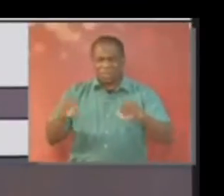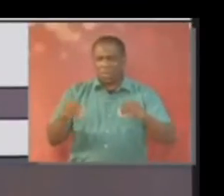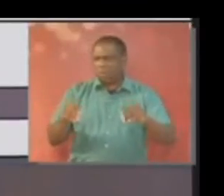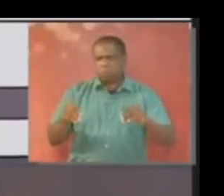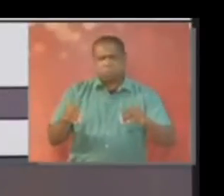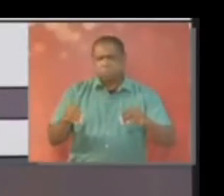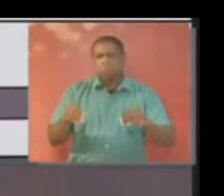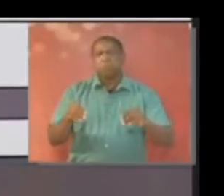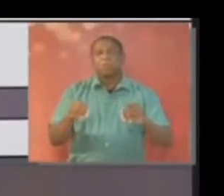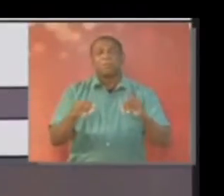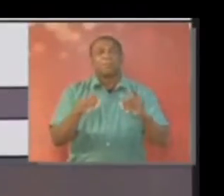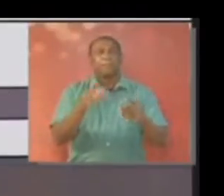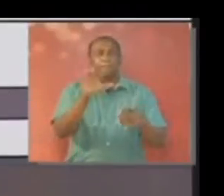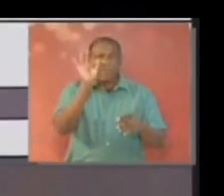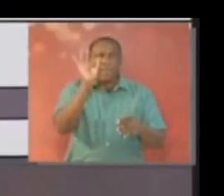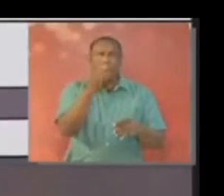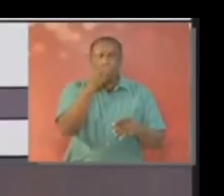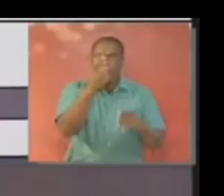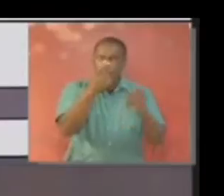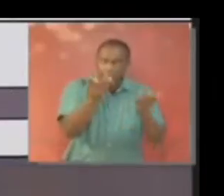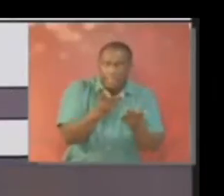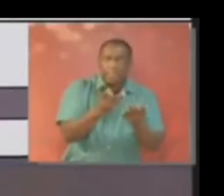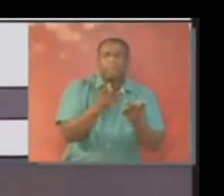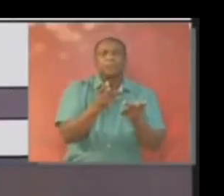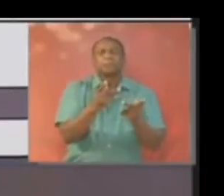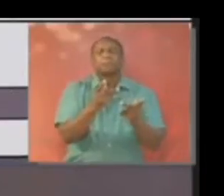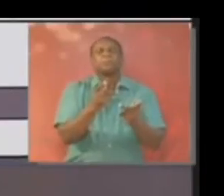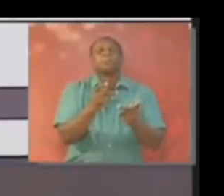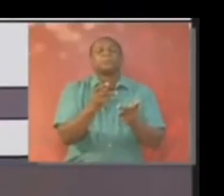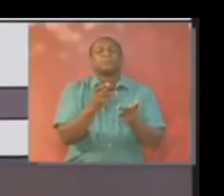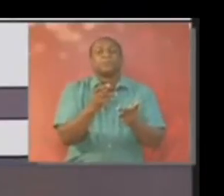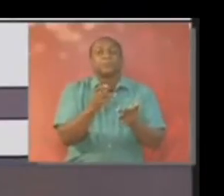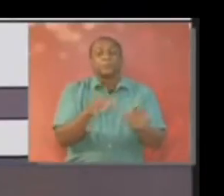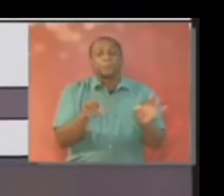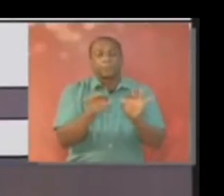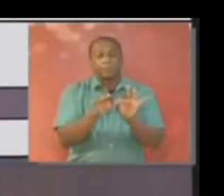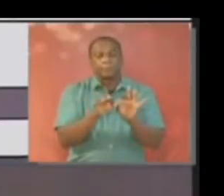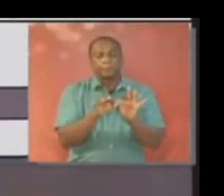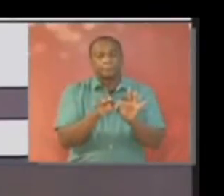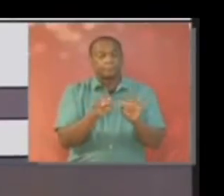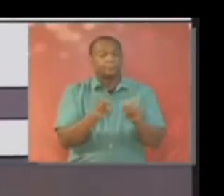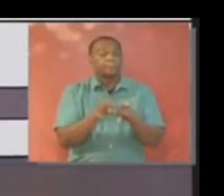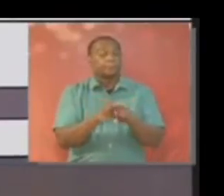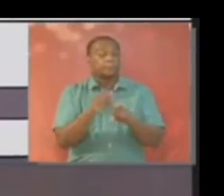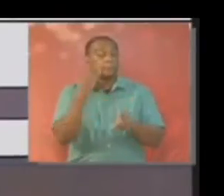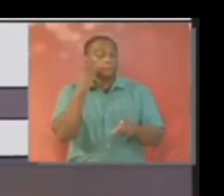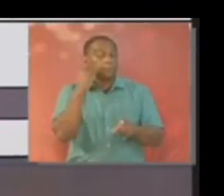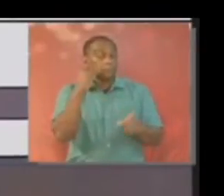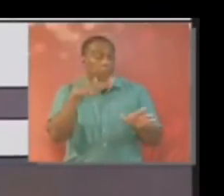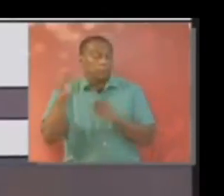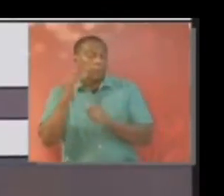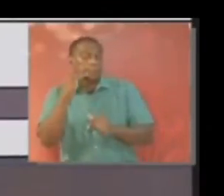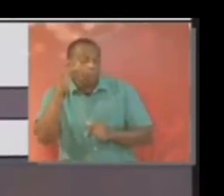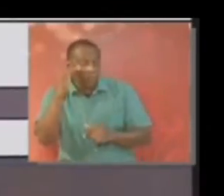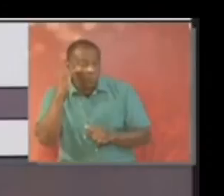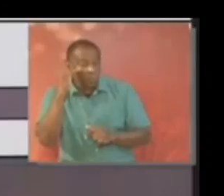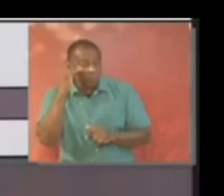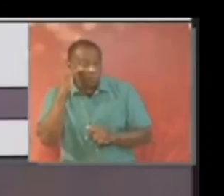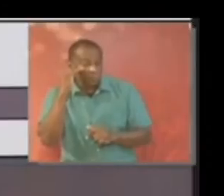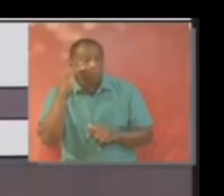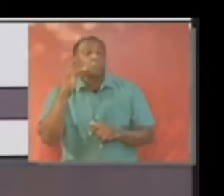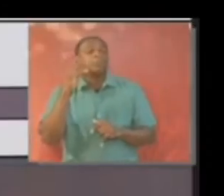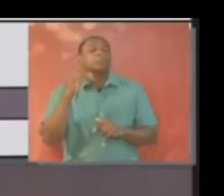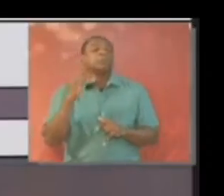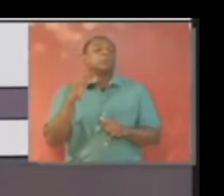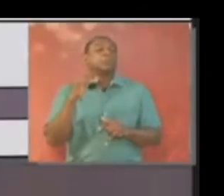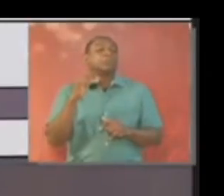upon returning home. So when you have gone out and done all the errands and you've left the children at home, when you do return at home, please remove